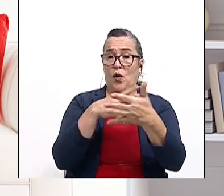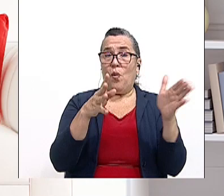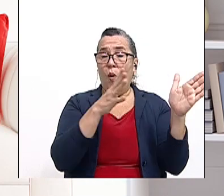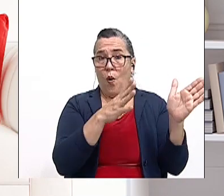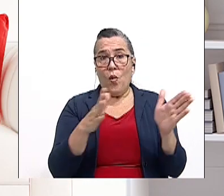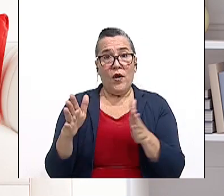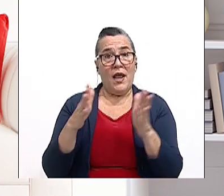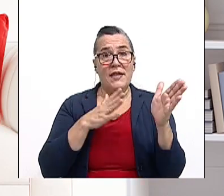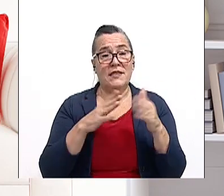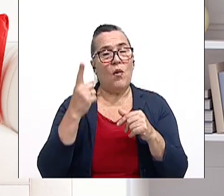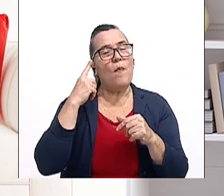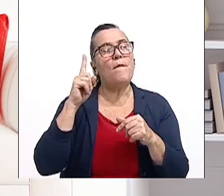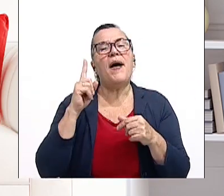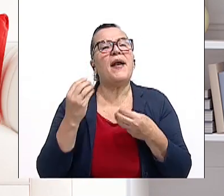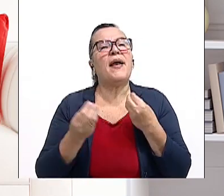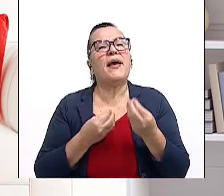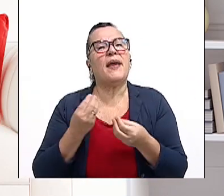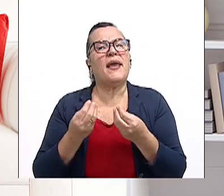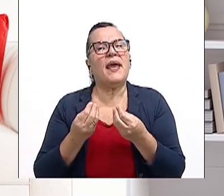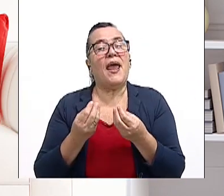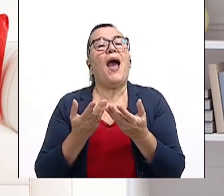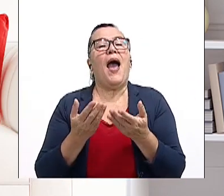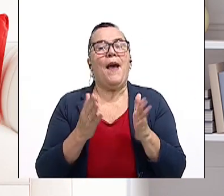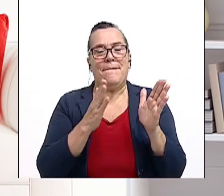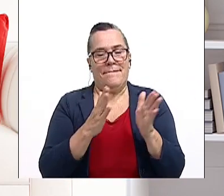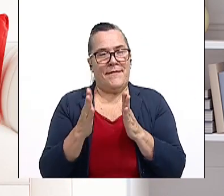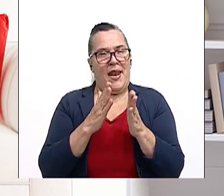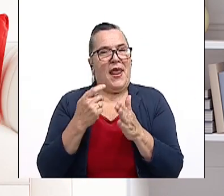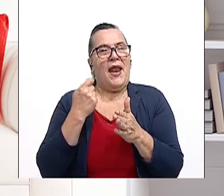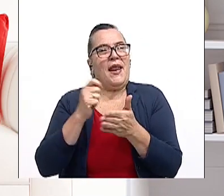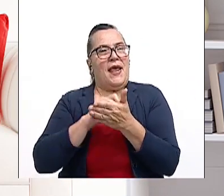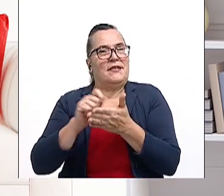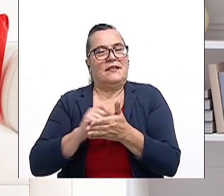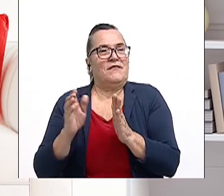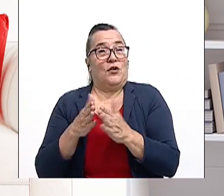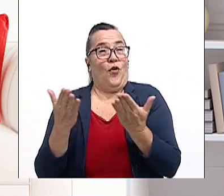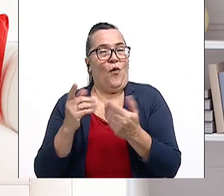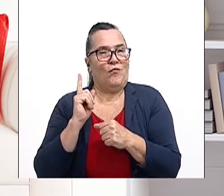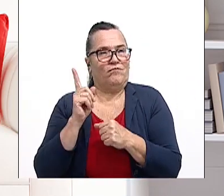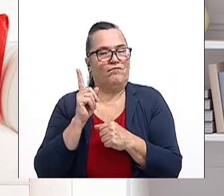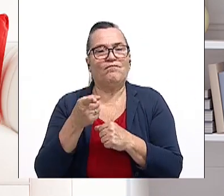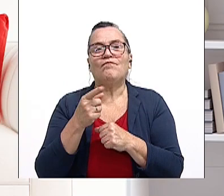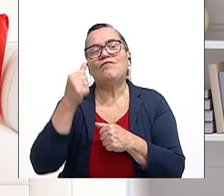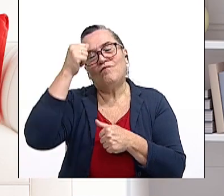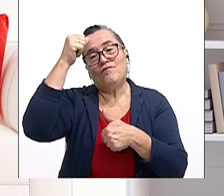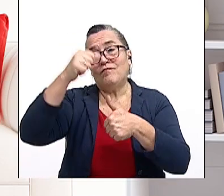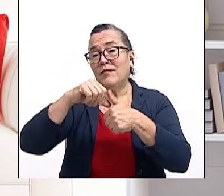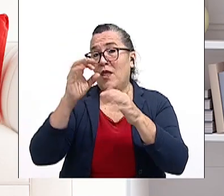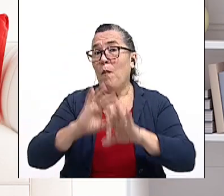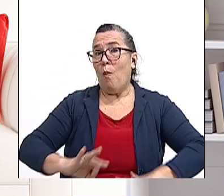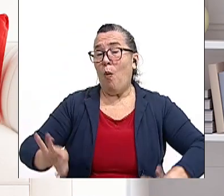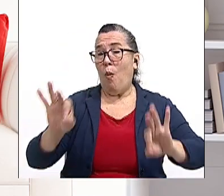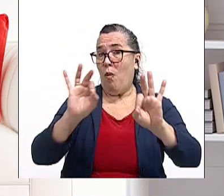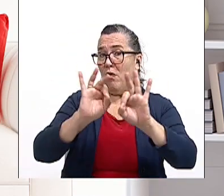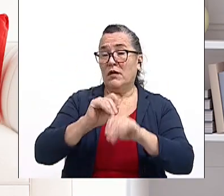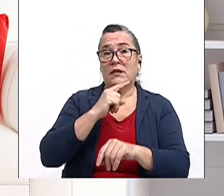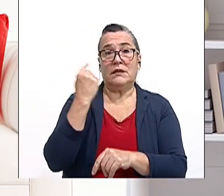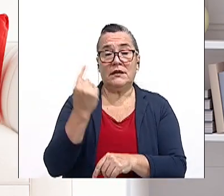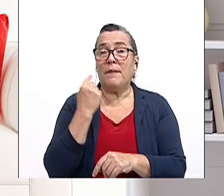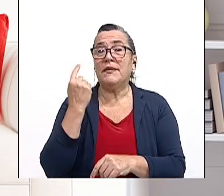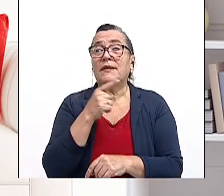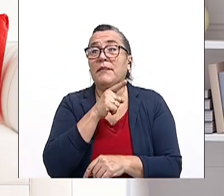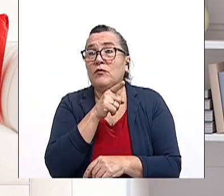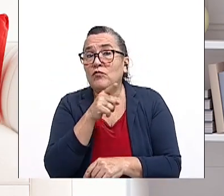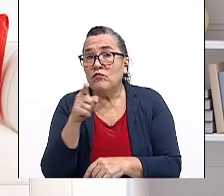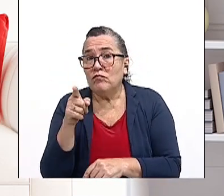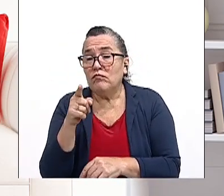organizer to plan what we are going to write. Remember that it's important that you always